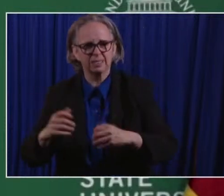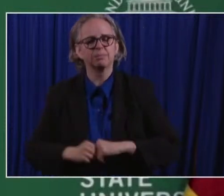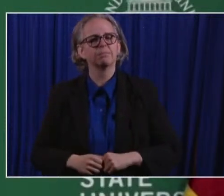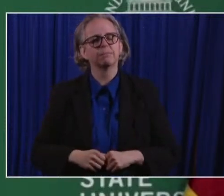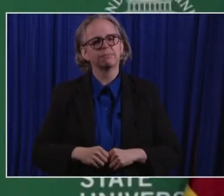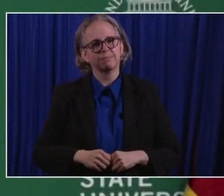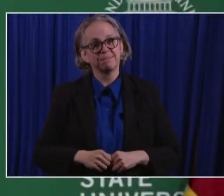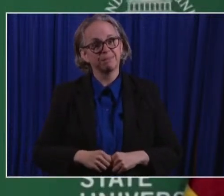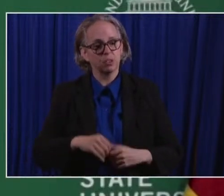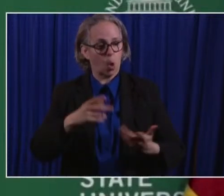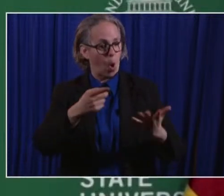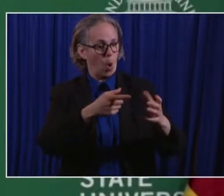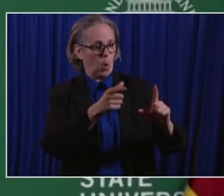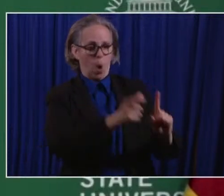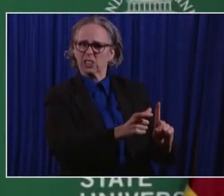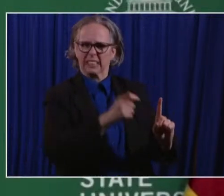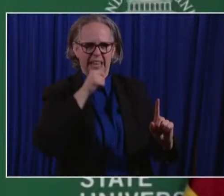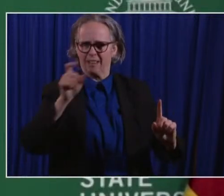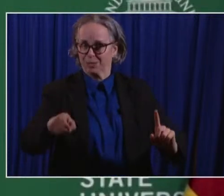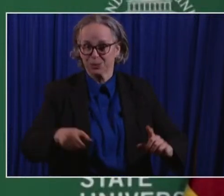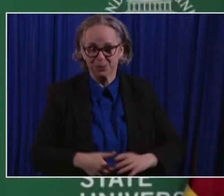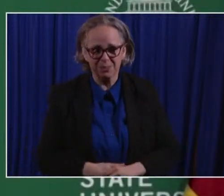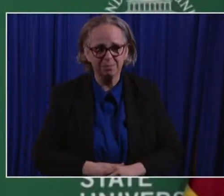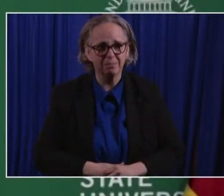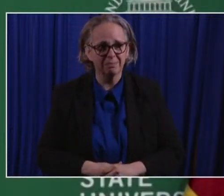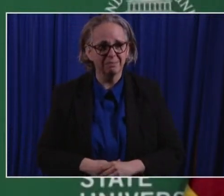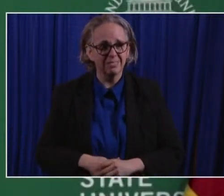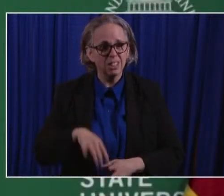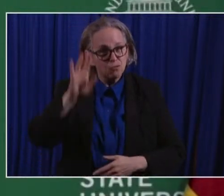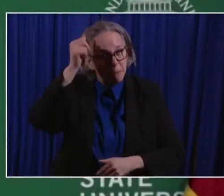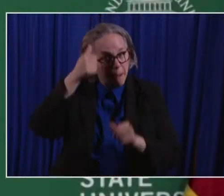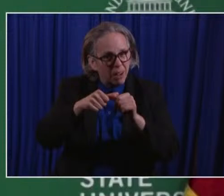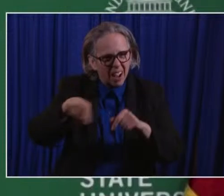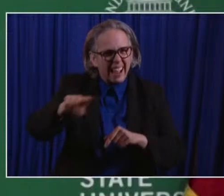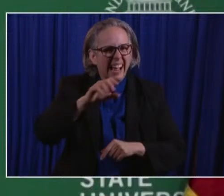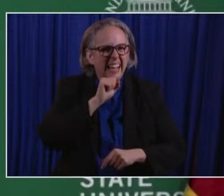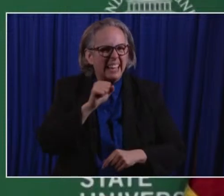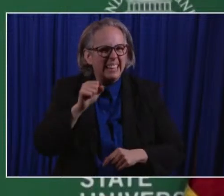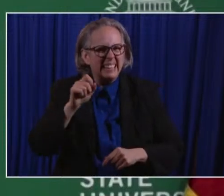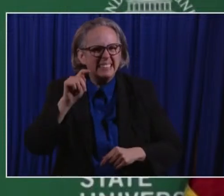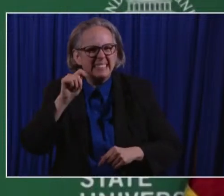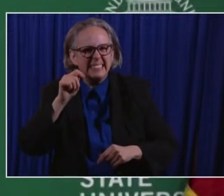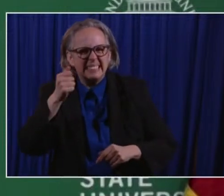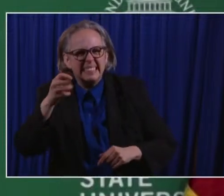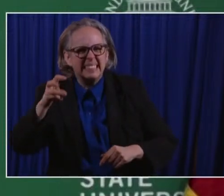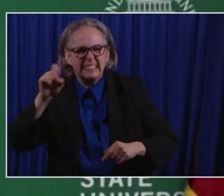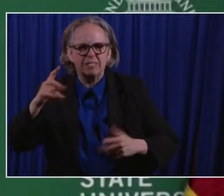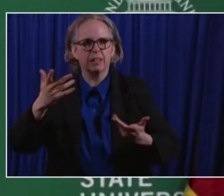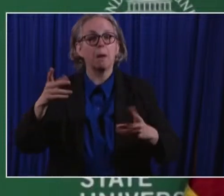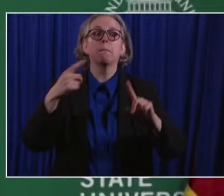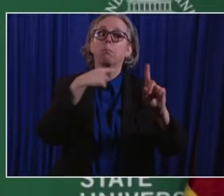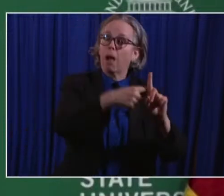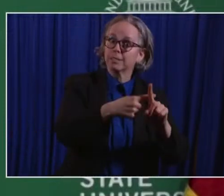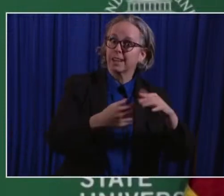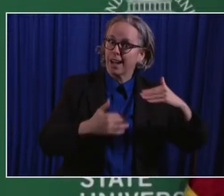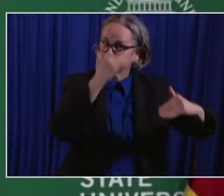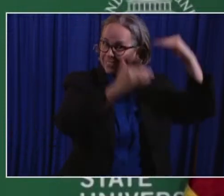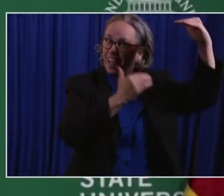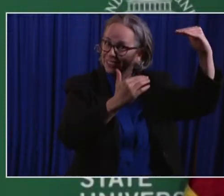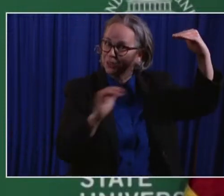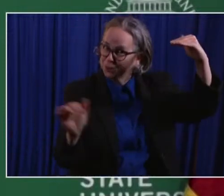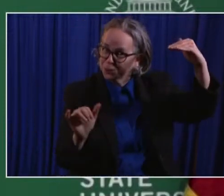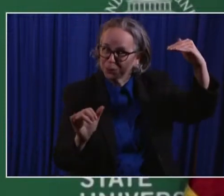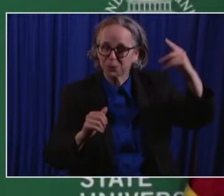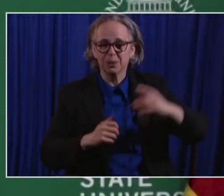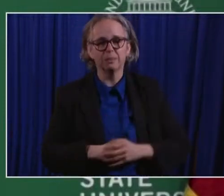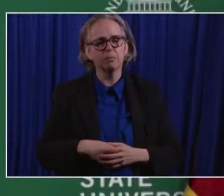also apply to adults as well. The only exception being those who are in nursing homes, those who are in